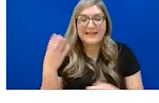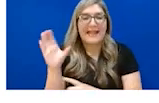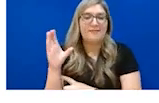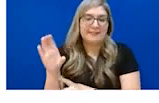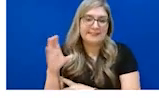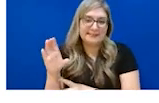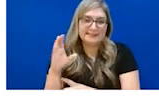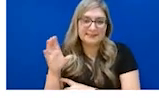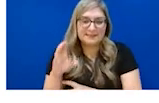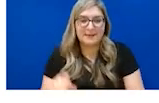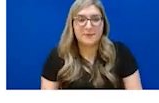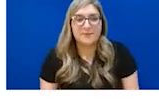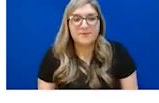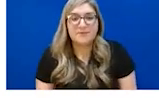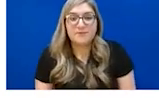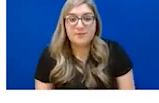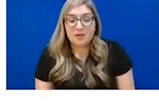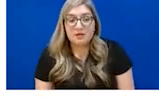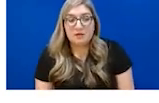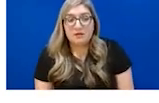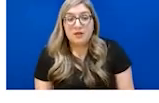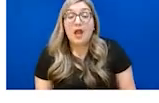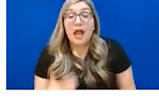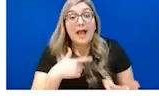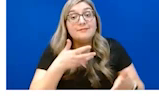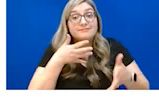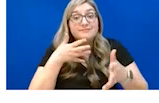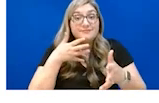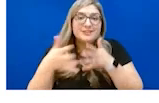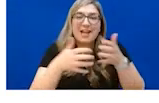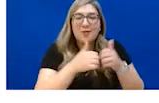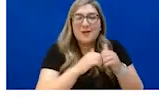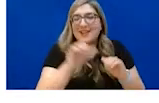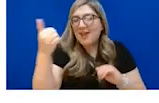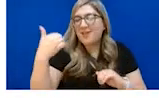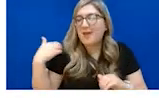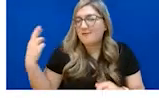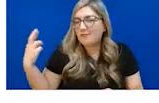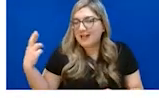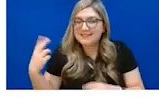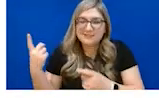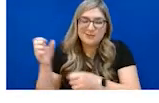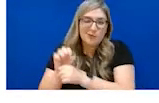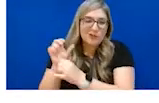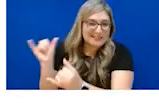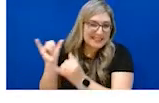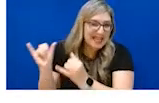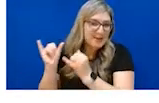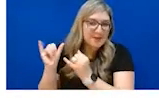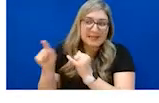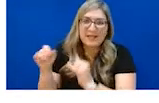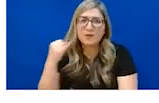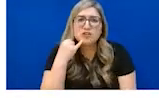COVID, they were just so envious of us, including Merced, that we all had